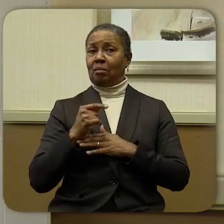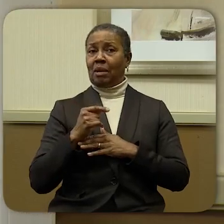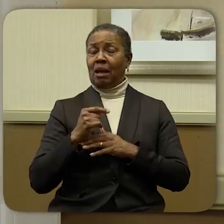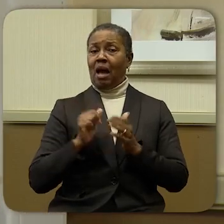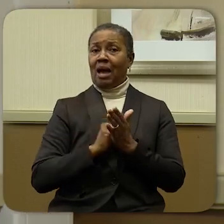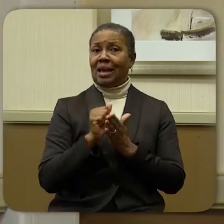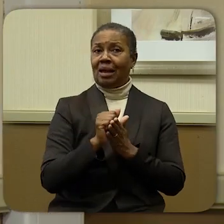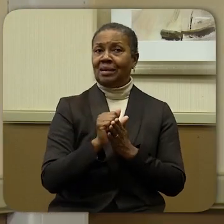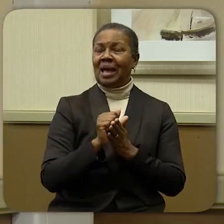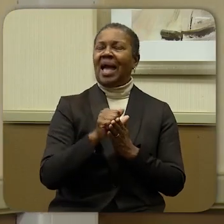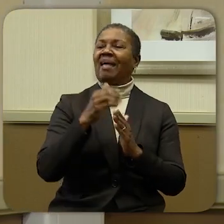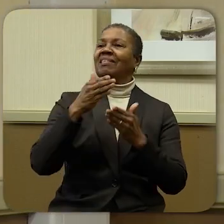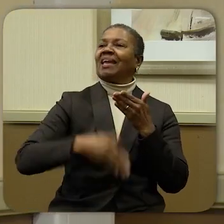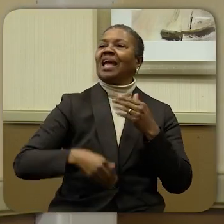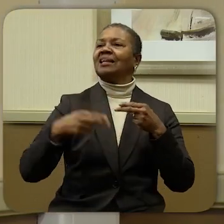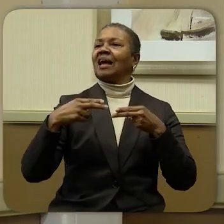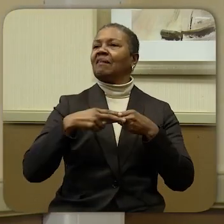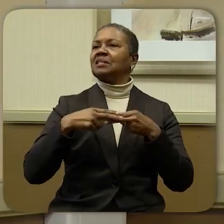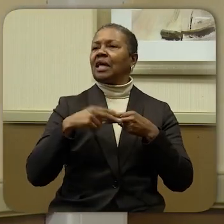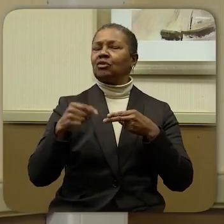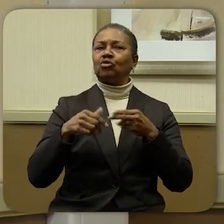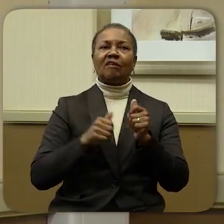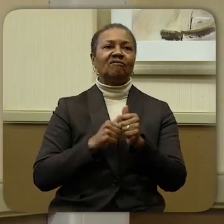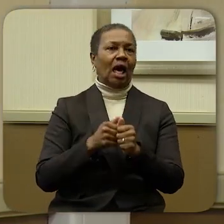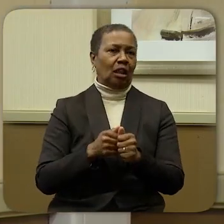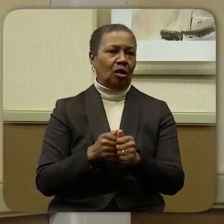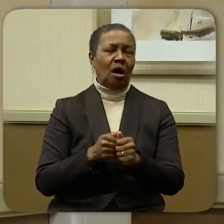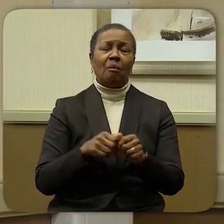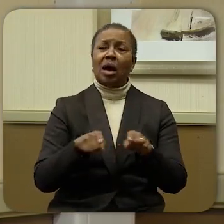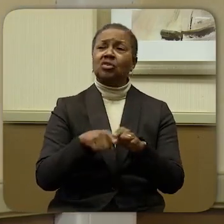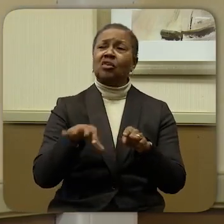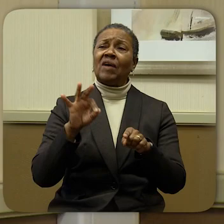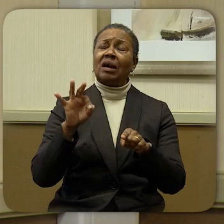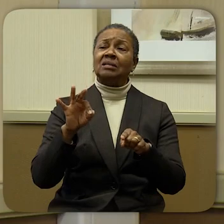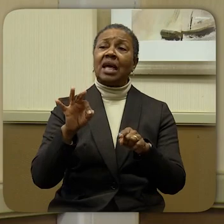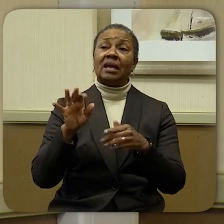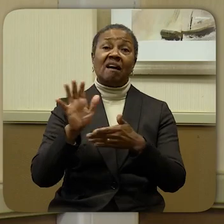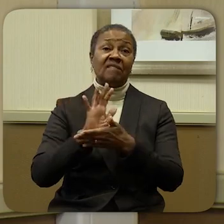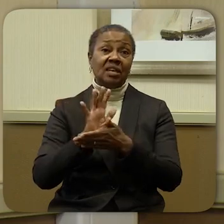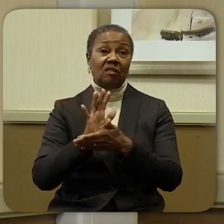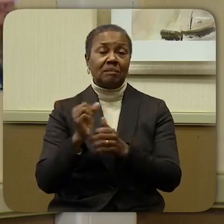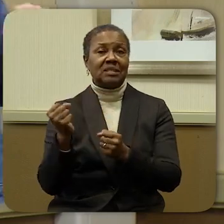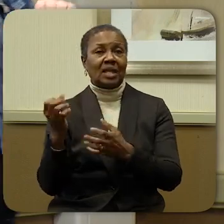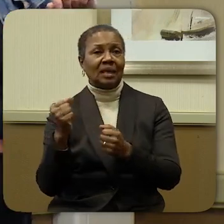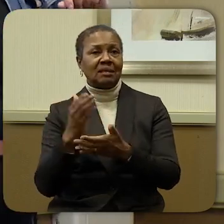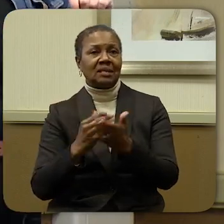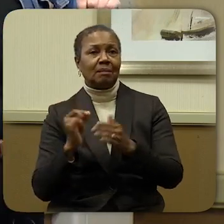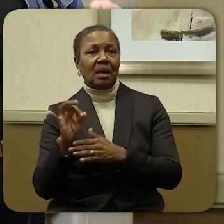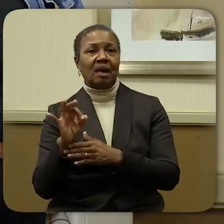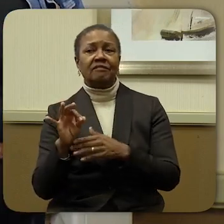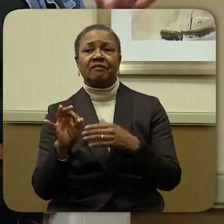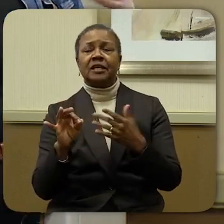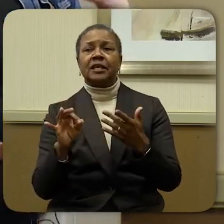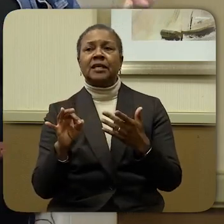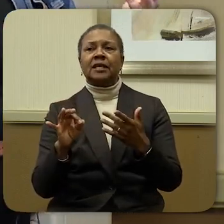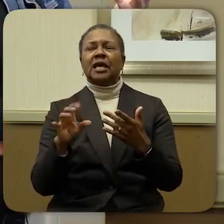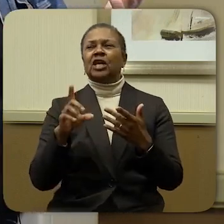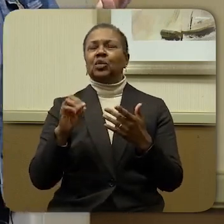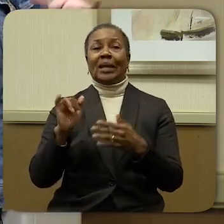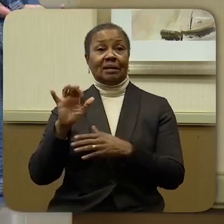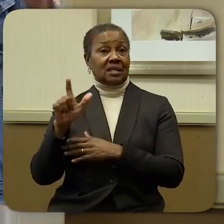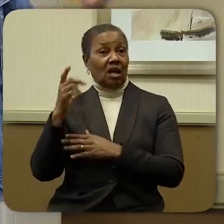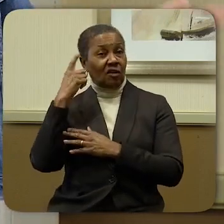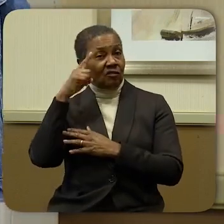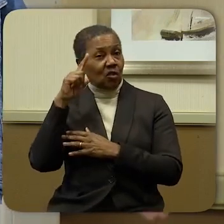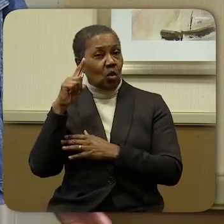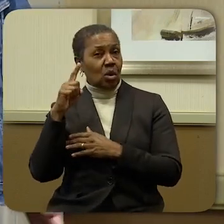end of the slides that you can follow them, but you also found a video of them signing some of the, doing ASL